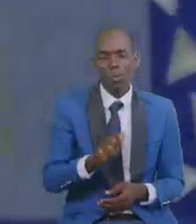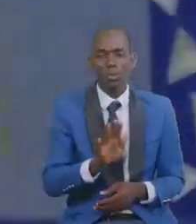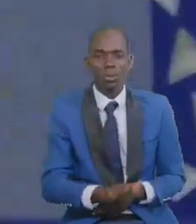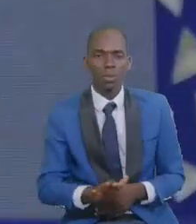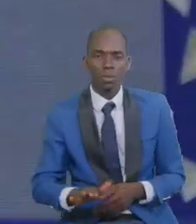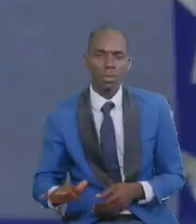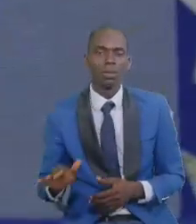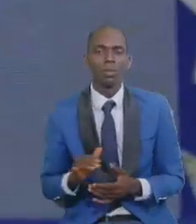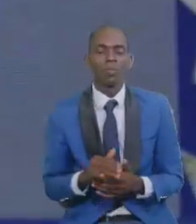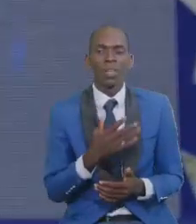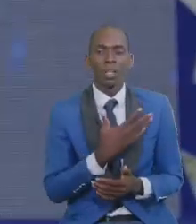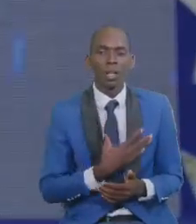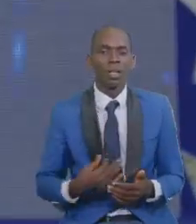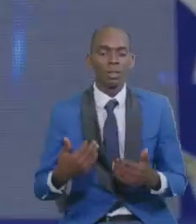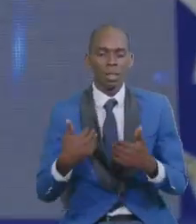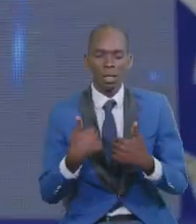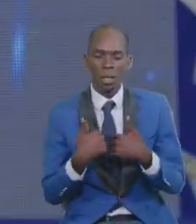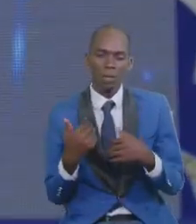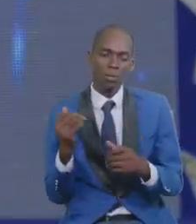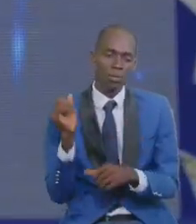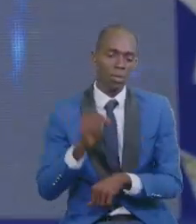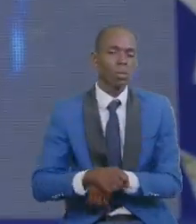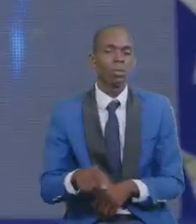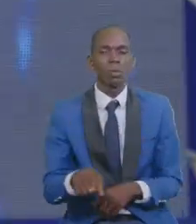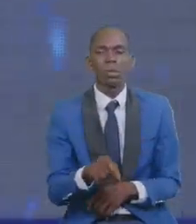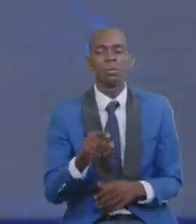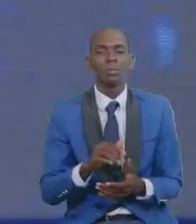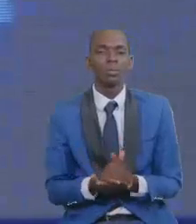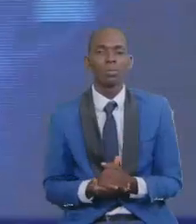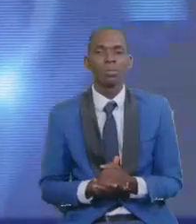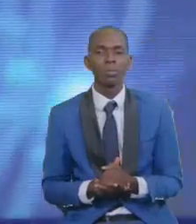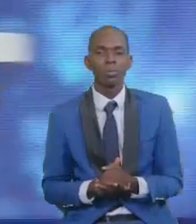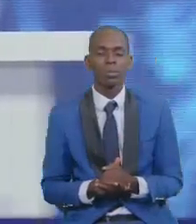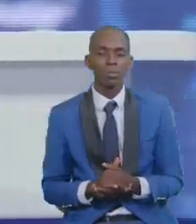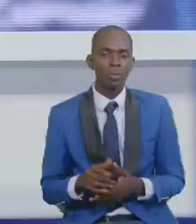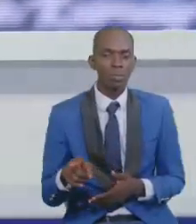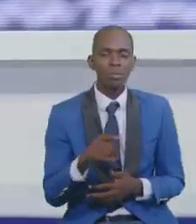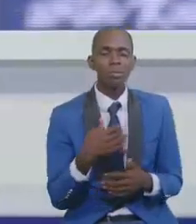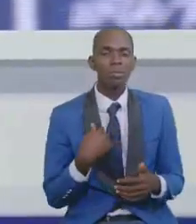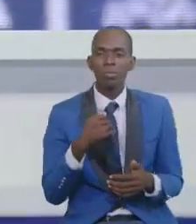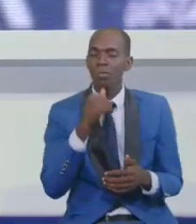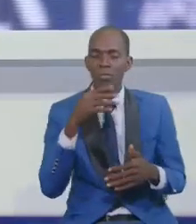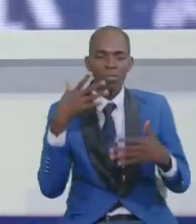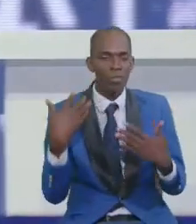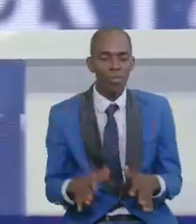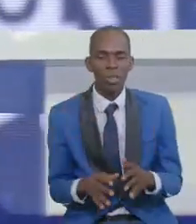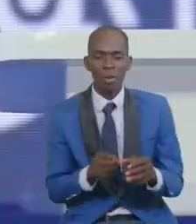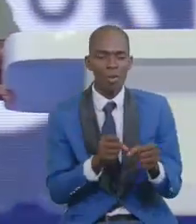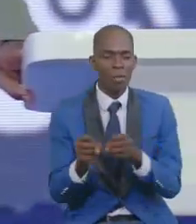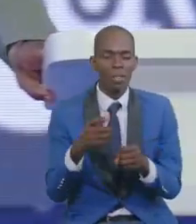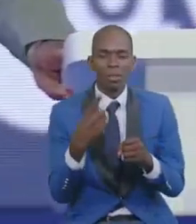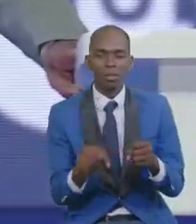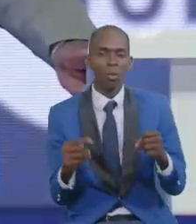and have overcome them. We have not even finished fighting the battle, and we